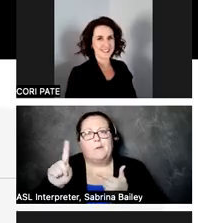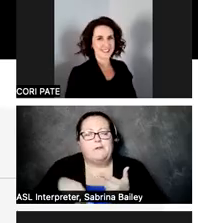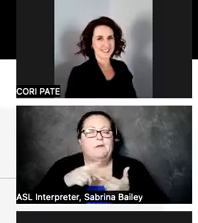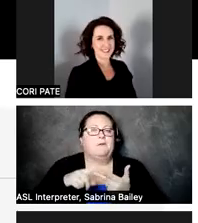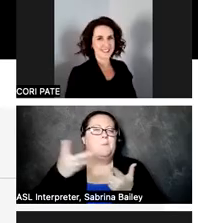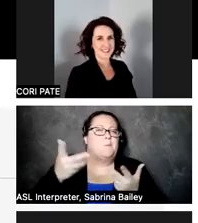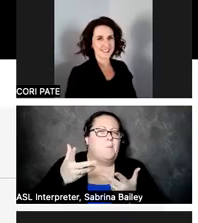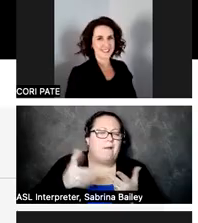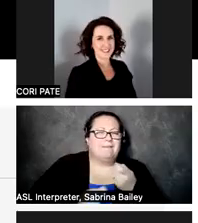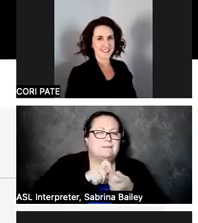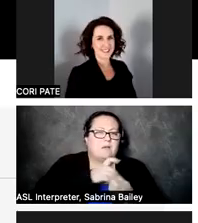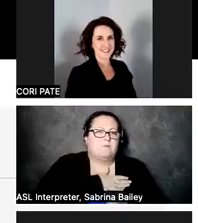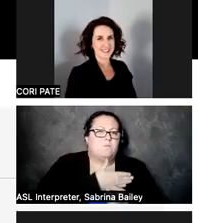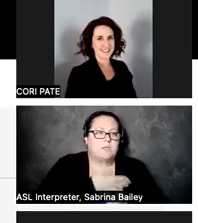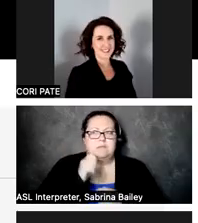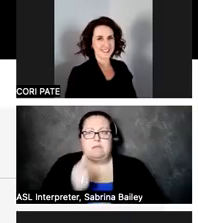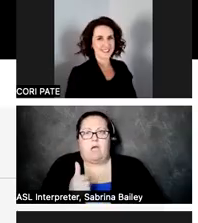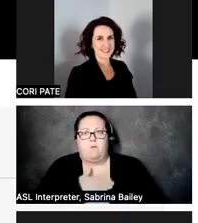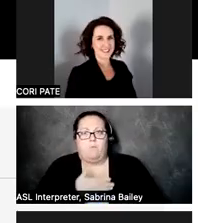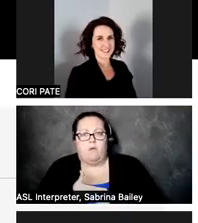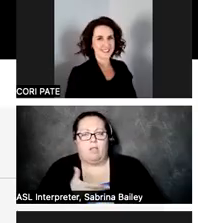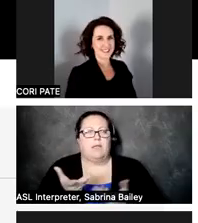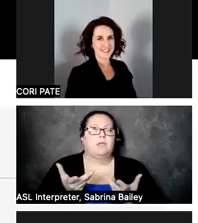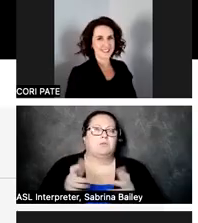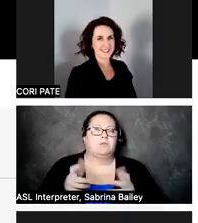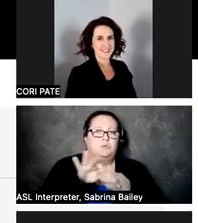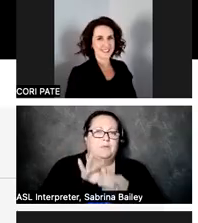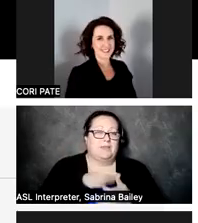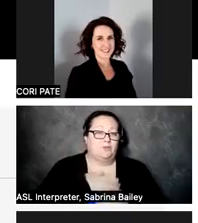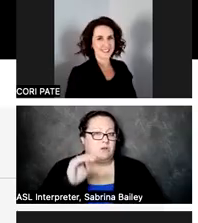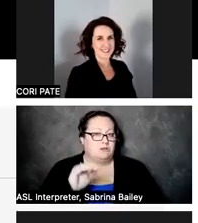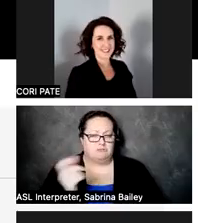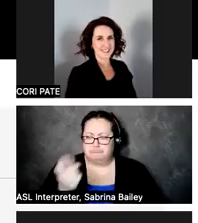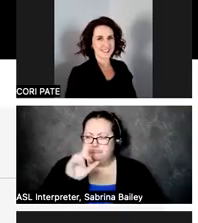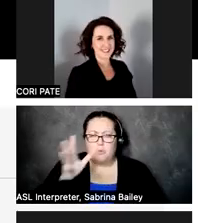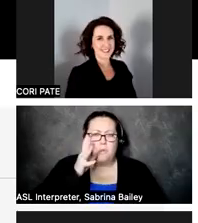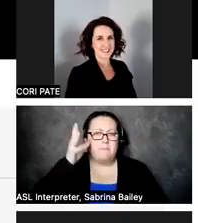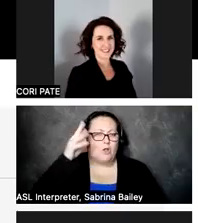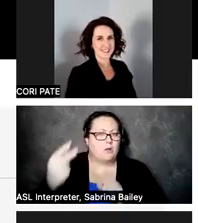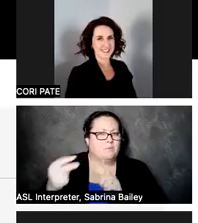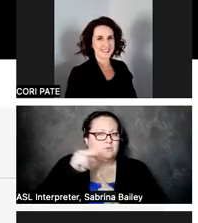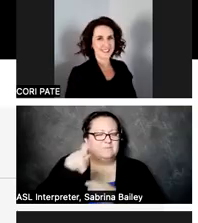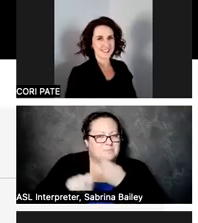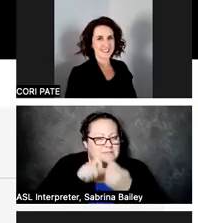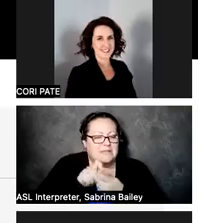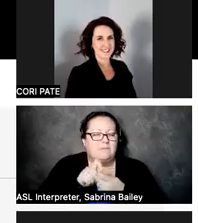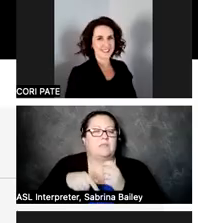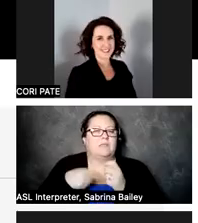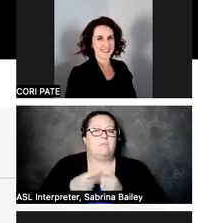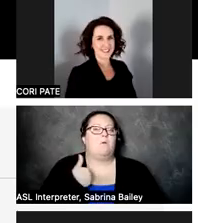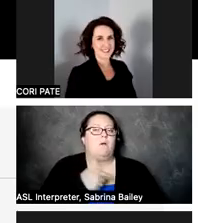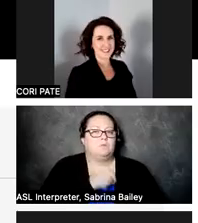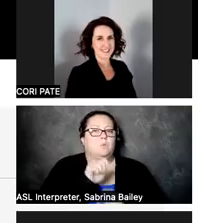I'm willing to do and not willing to do, as it relates to my child. And I'm talking specifically about us working